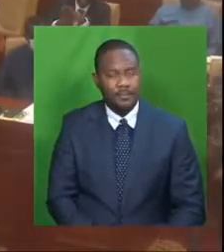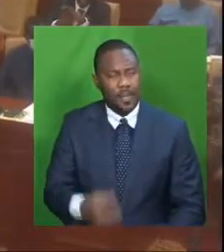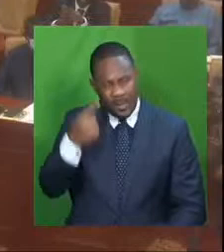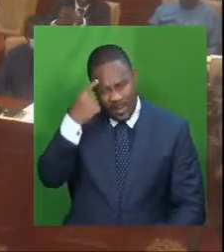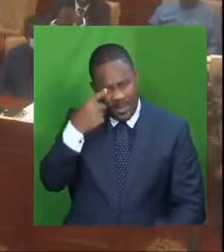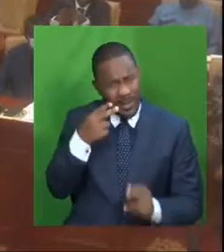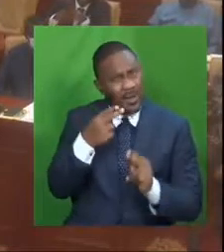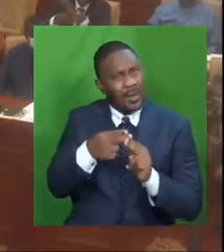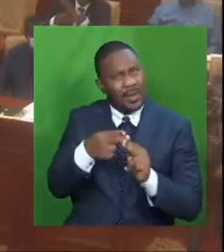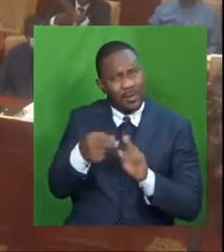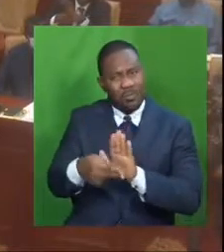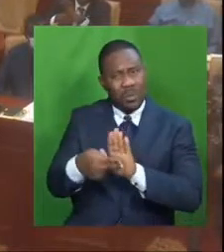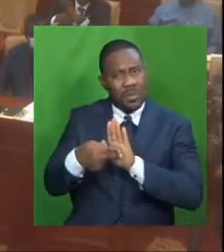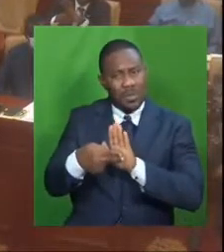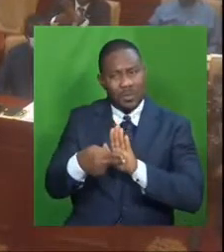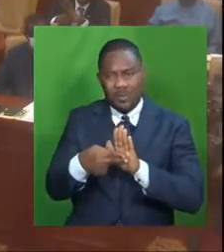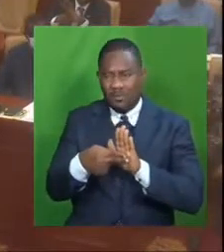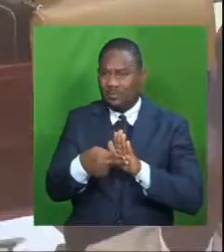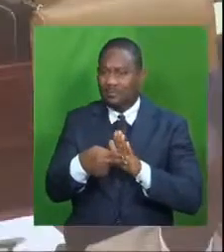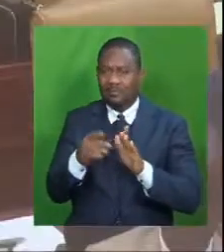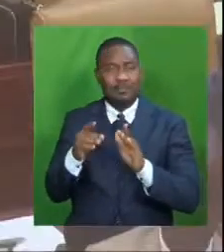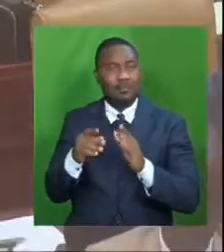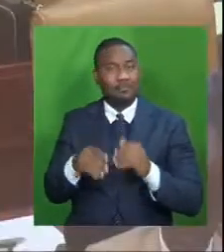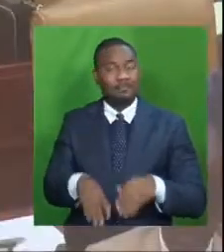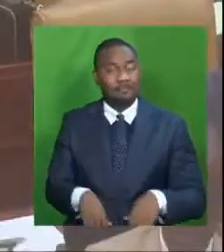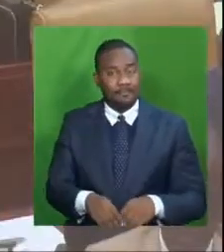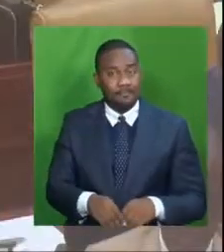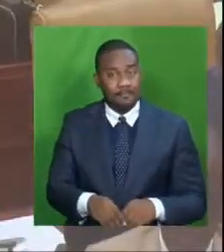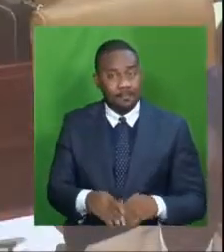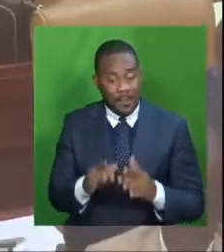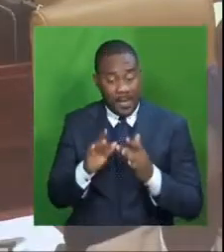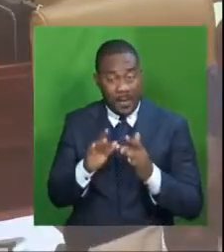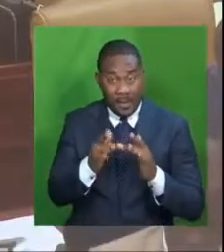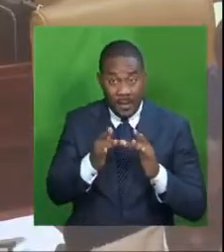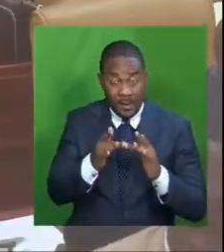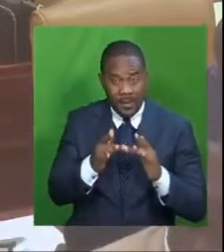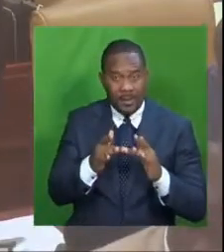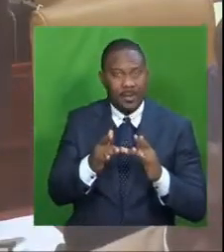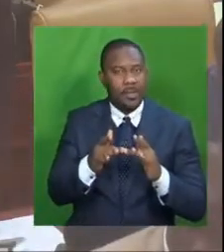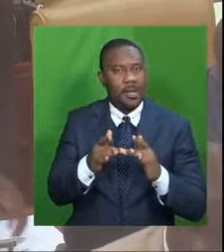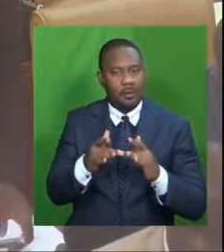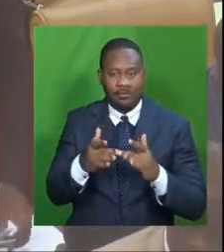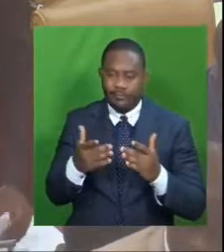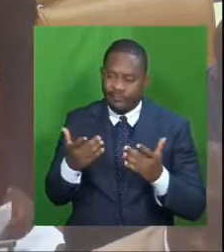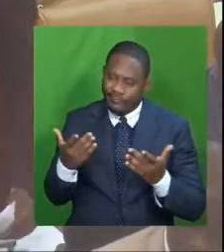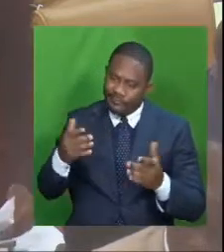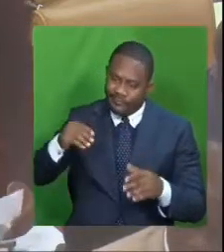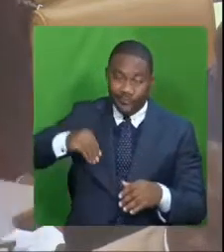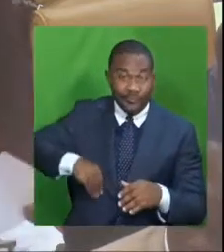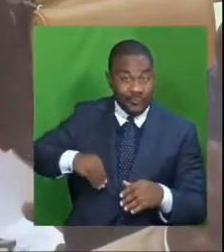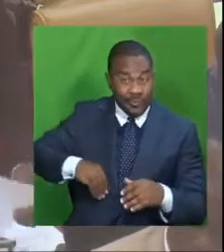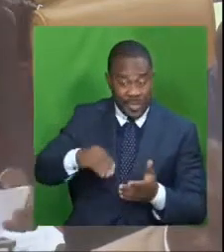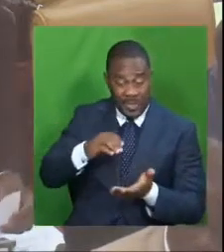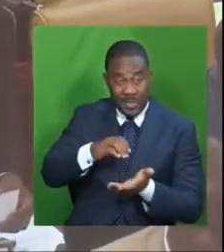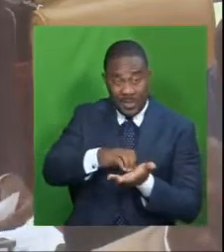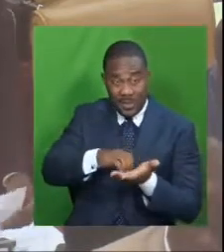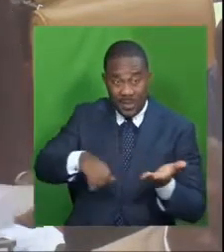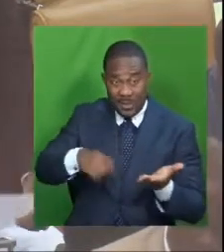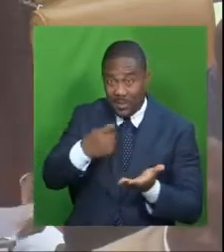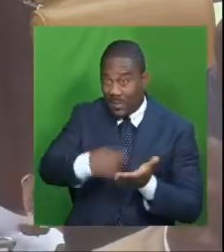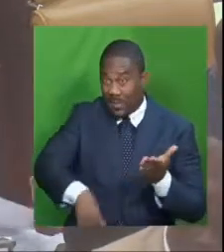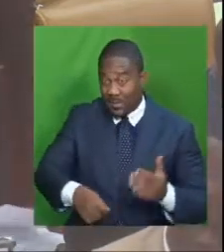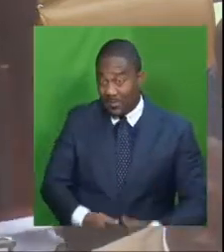should be given to this tax is a digital pocket tax. And that is why, Mr. Speaker, I do not believe it. Mr. Speaker, today we've